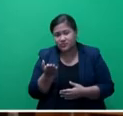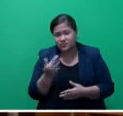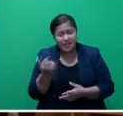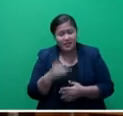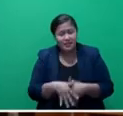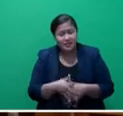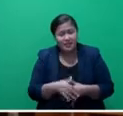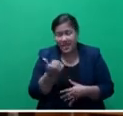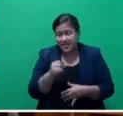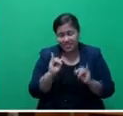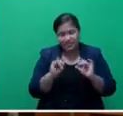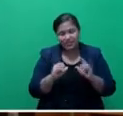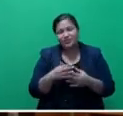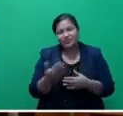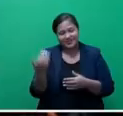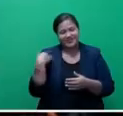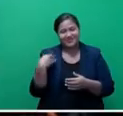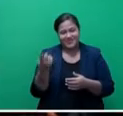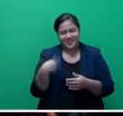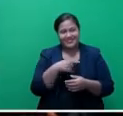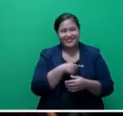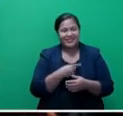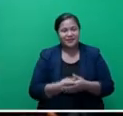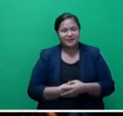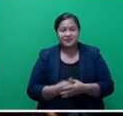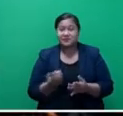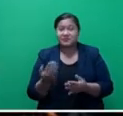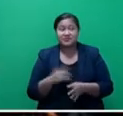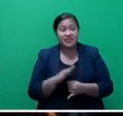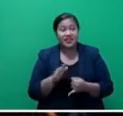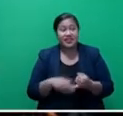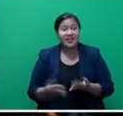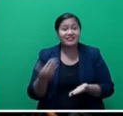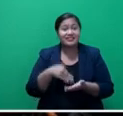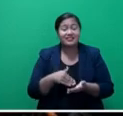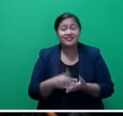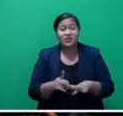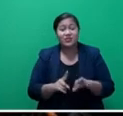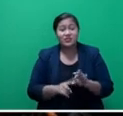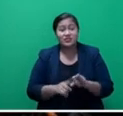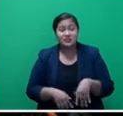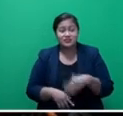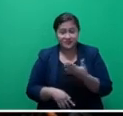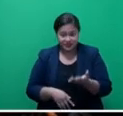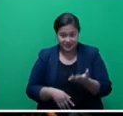issue, please let us know as quickly as possible. Thank you, sir. Last supplementary question. Honorable Rasova, you have the floor.